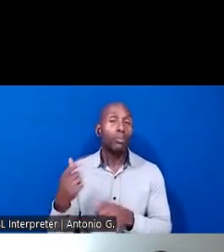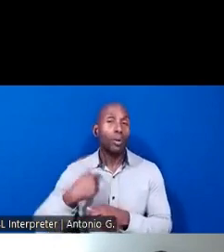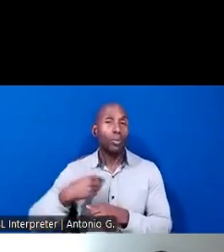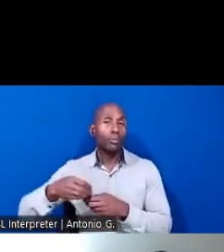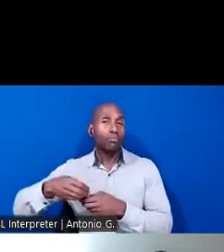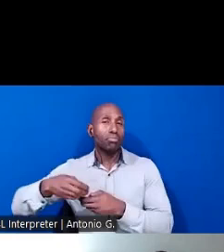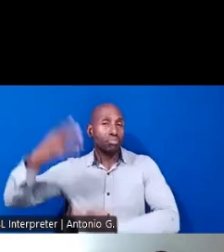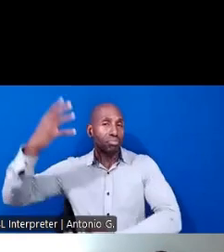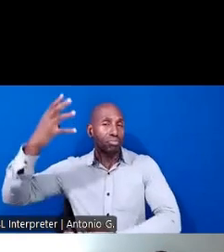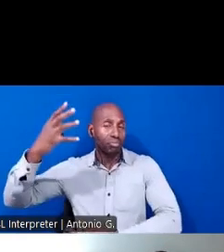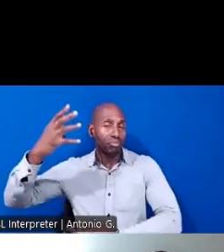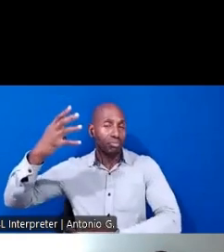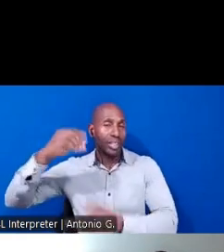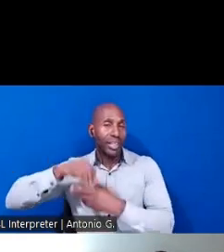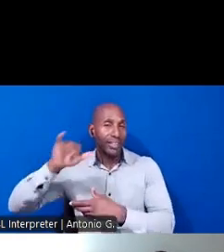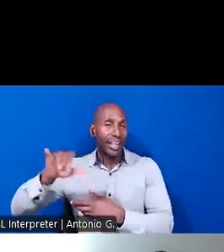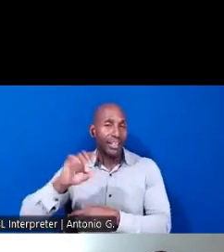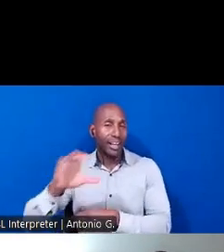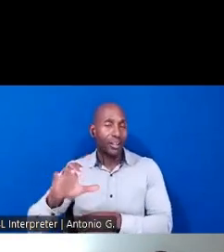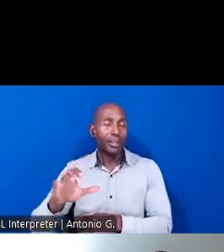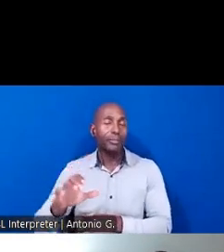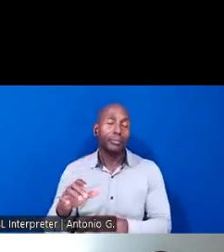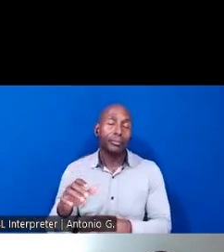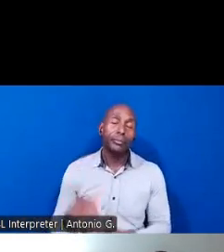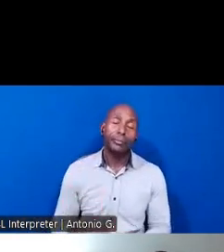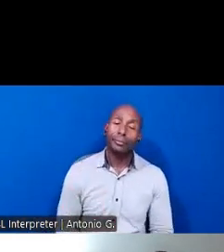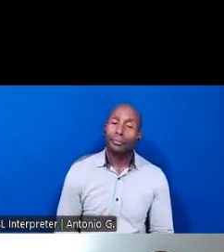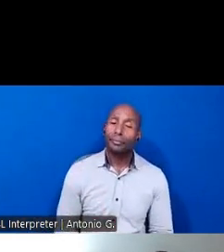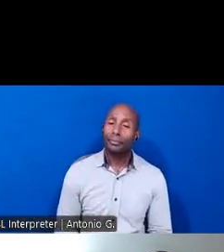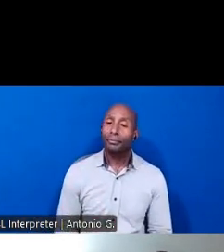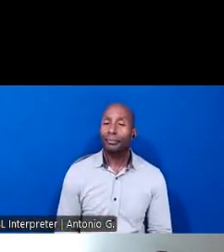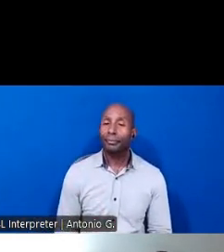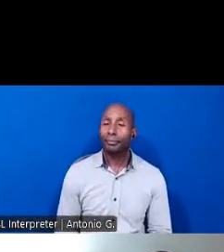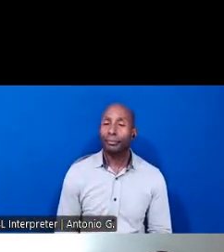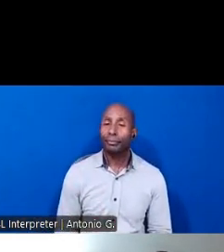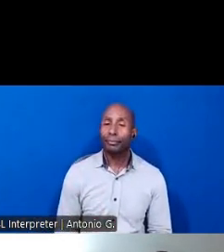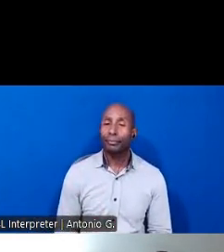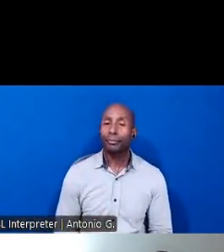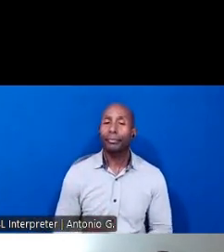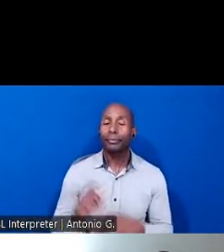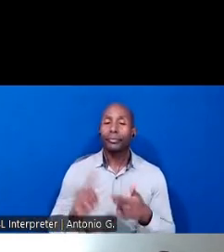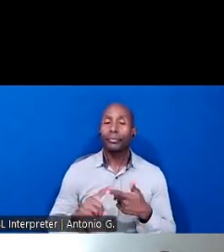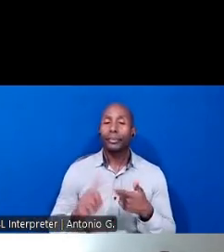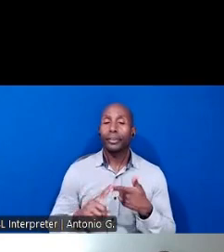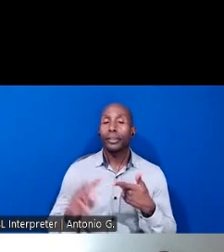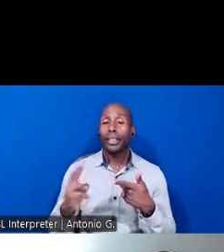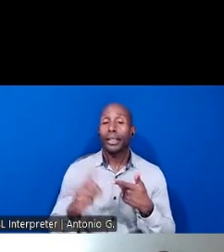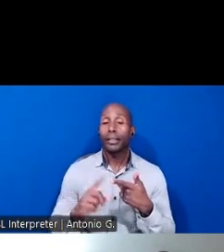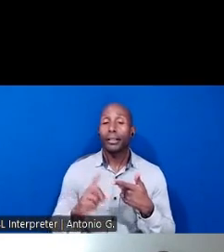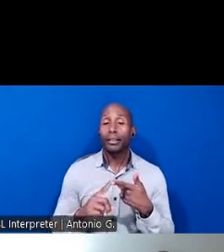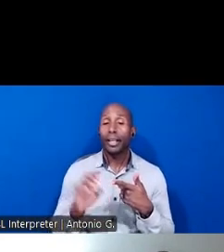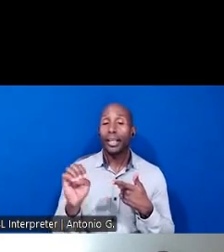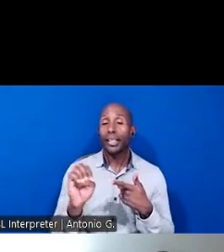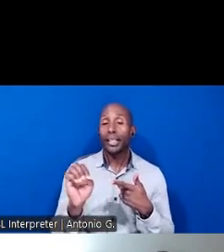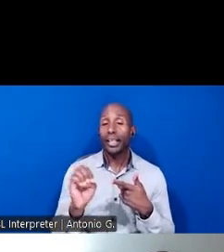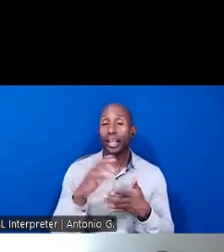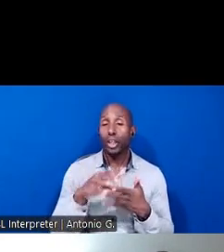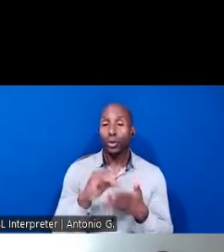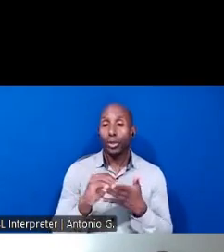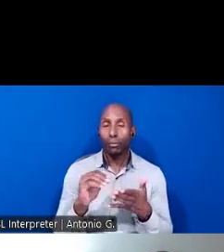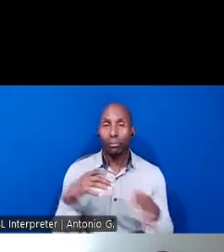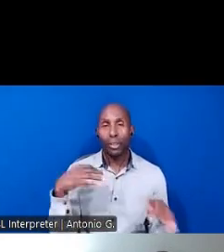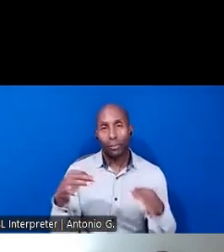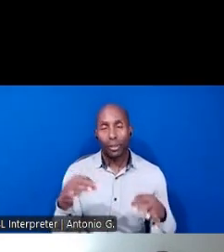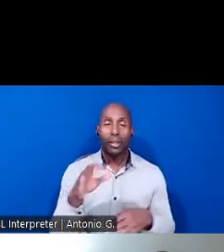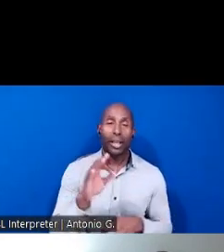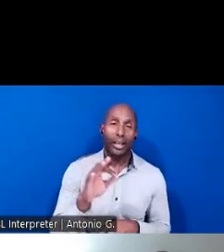certain things. We do actually have an e-learning video that goes through what's an FTE, and again, will just be